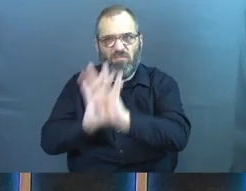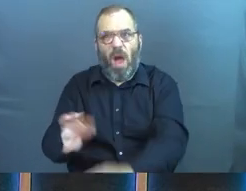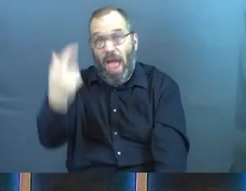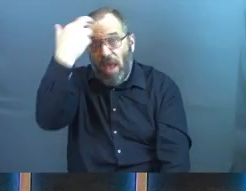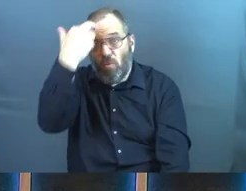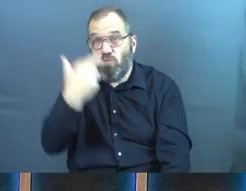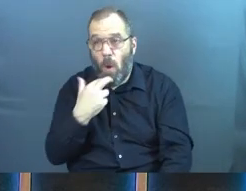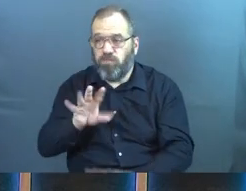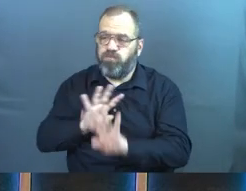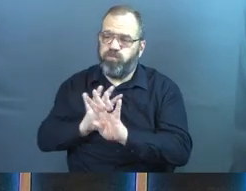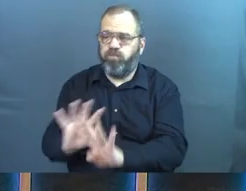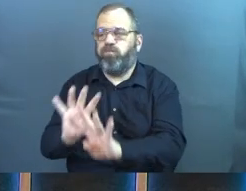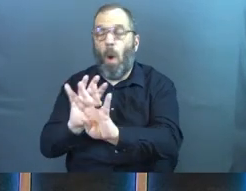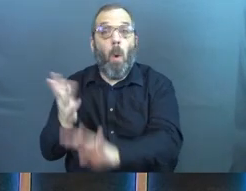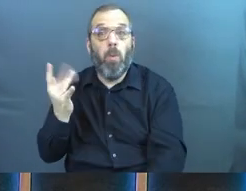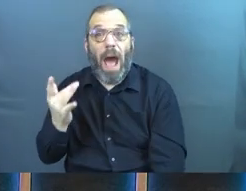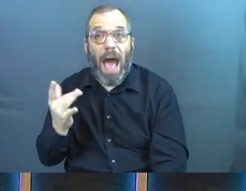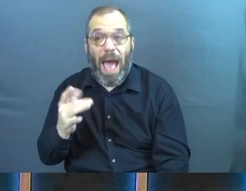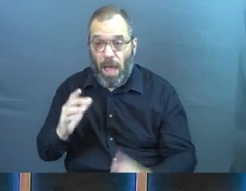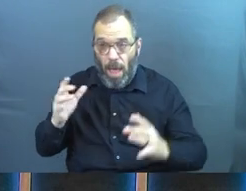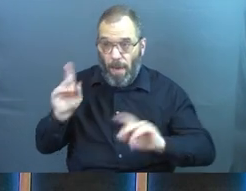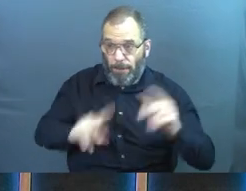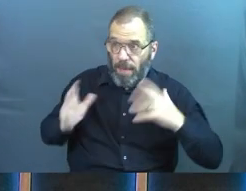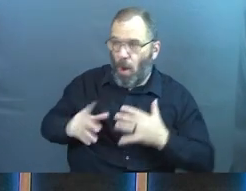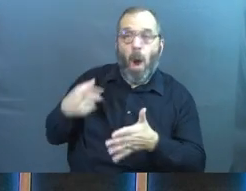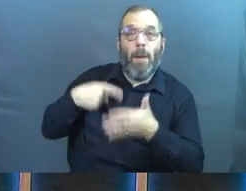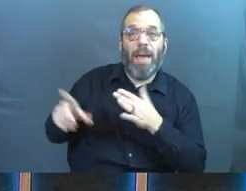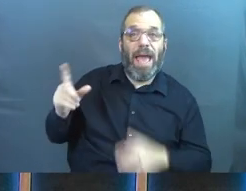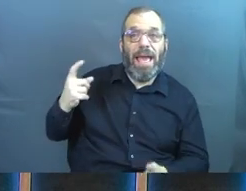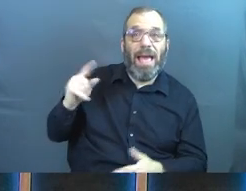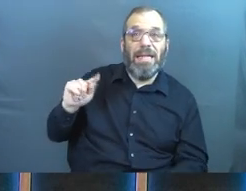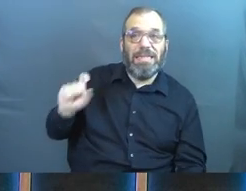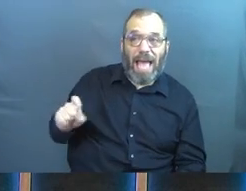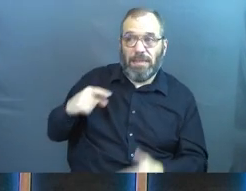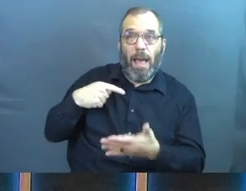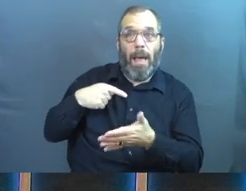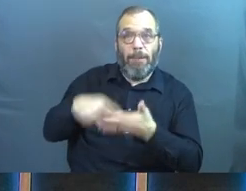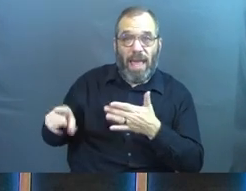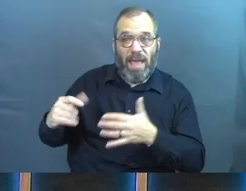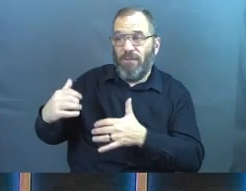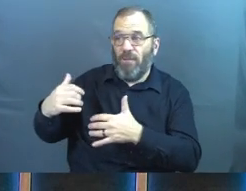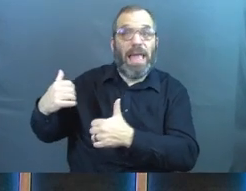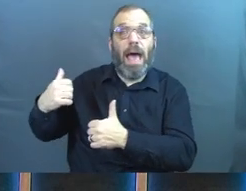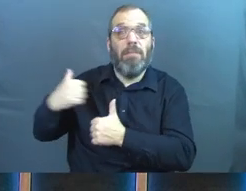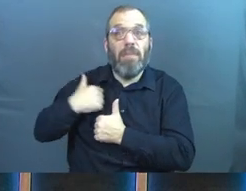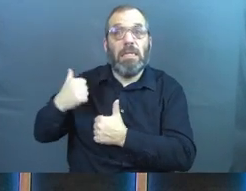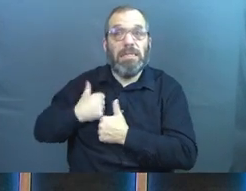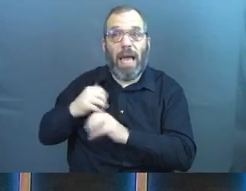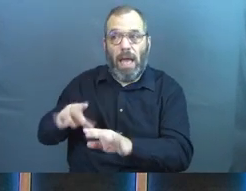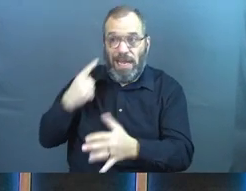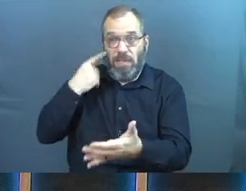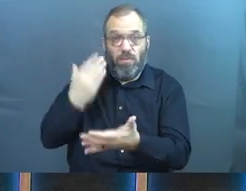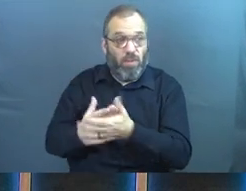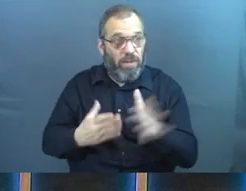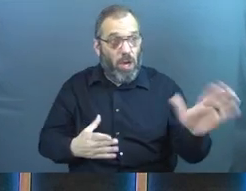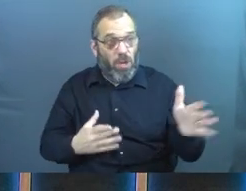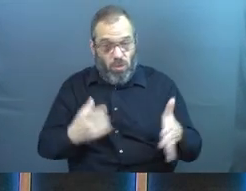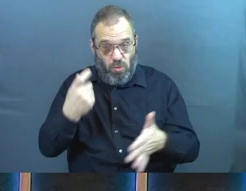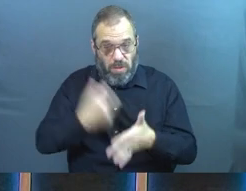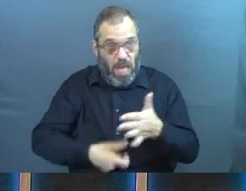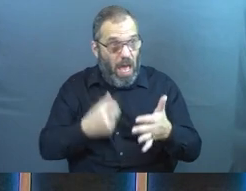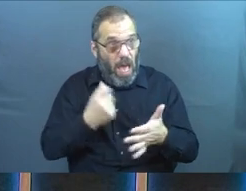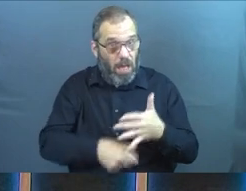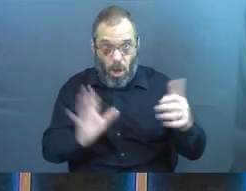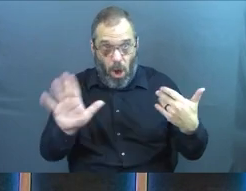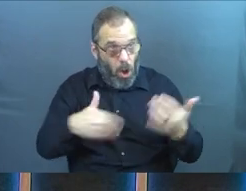Rome in front of the citizens. Why? Because the citizens paid taxes to pay for that military campaign. And he's proving that look, this